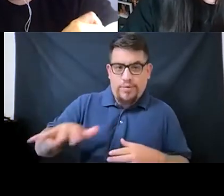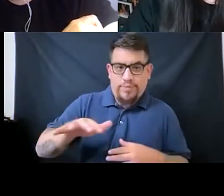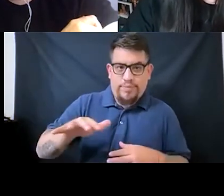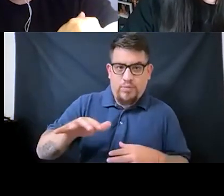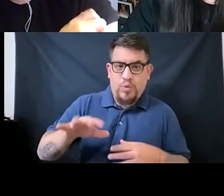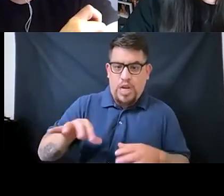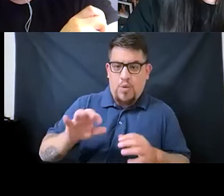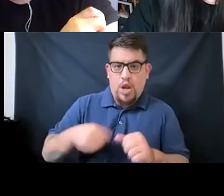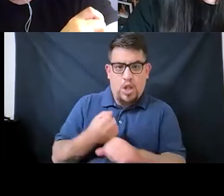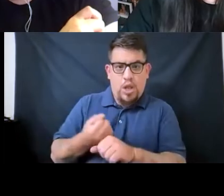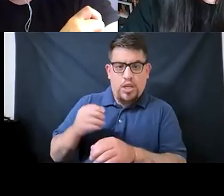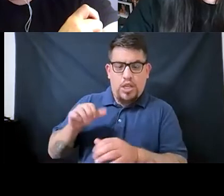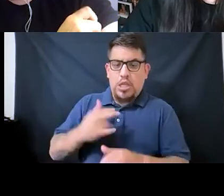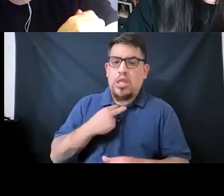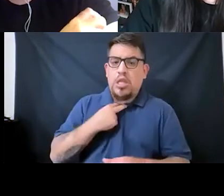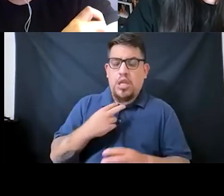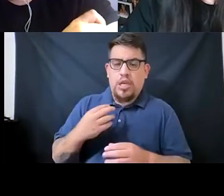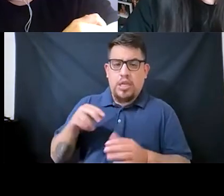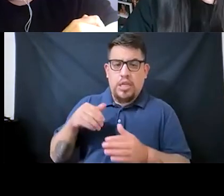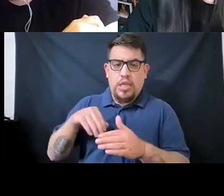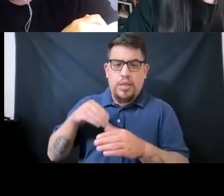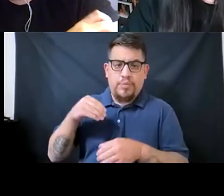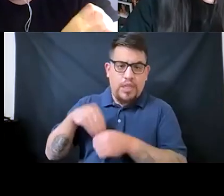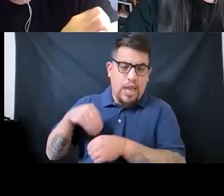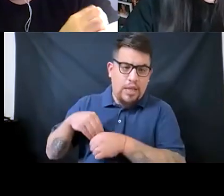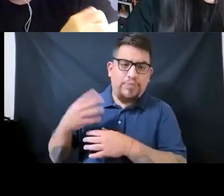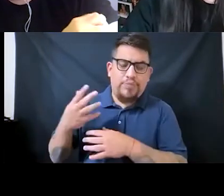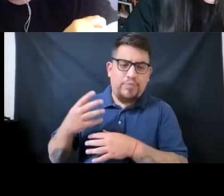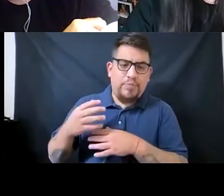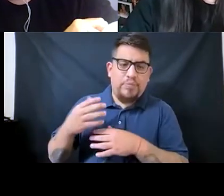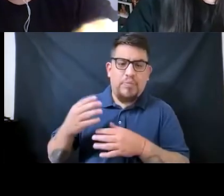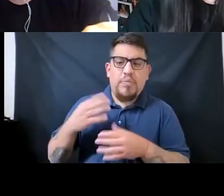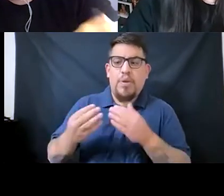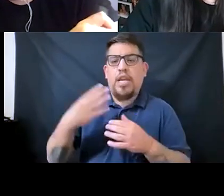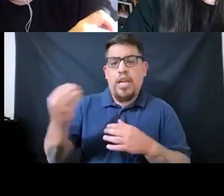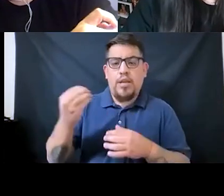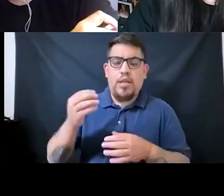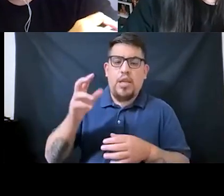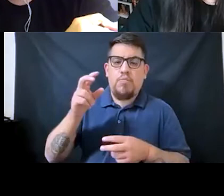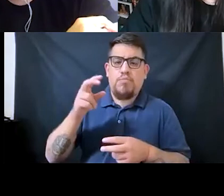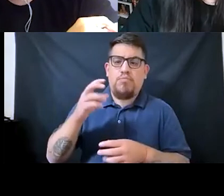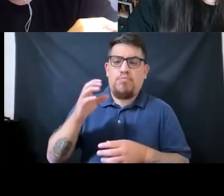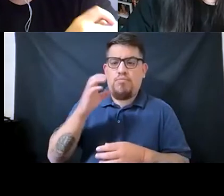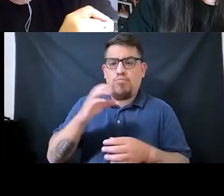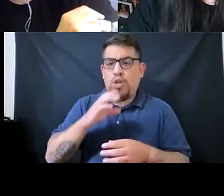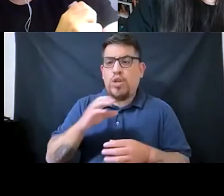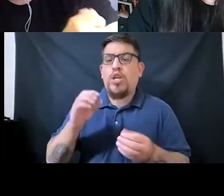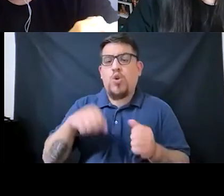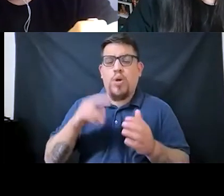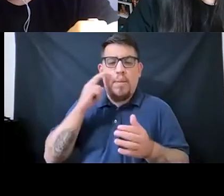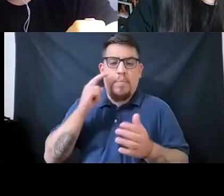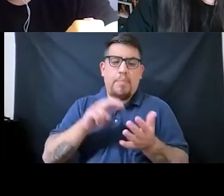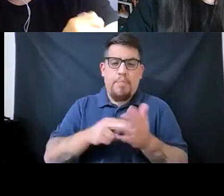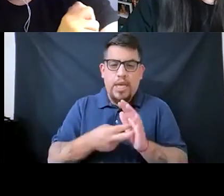in, but even out of your town or somewhere like they don't know you. So that way you can like really explore what it means to be fat and queer, or just your